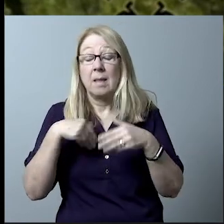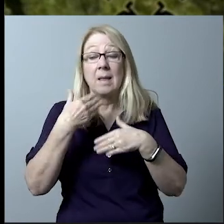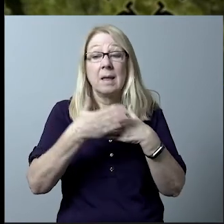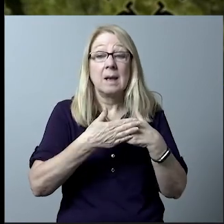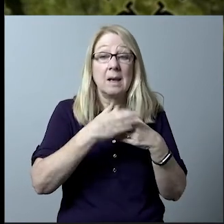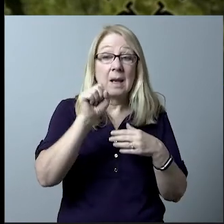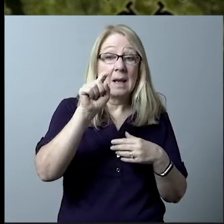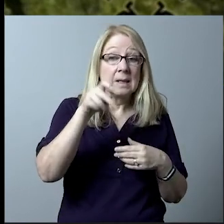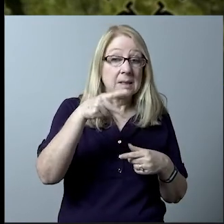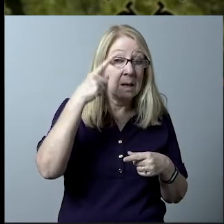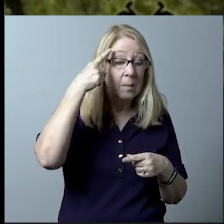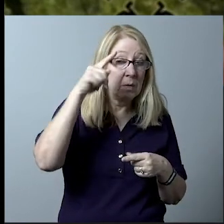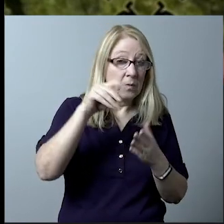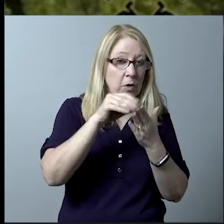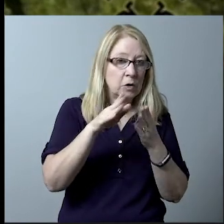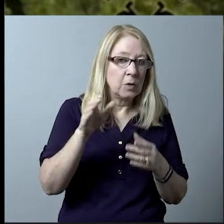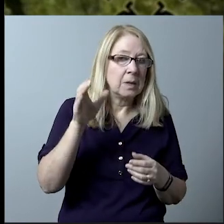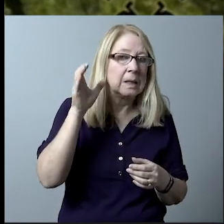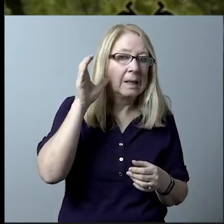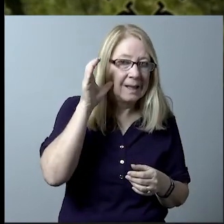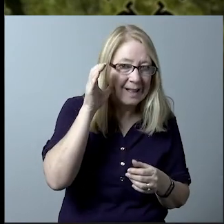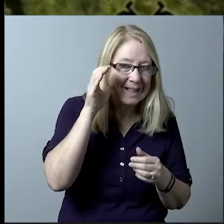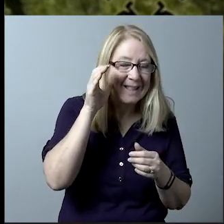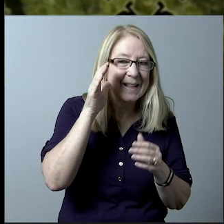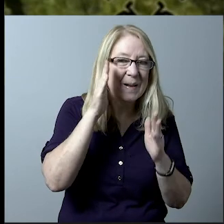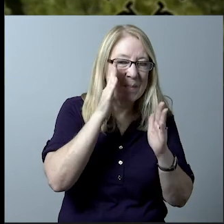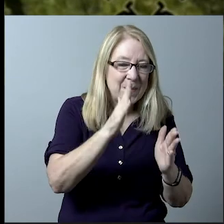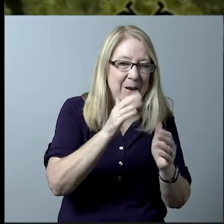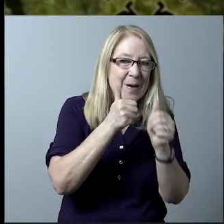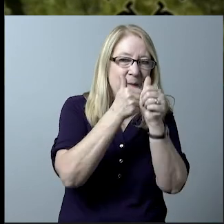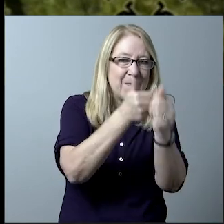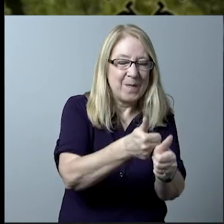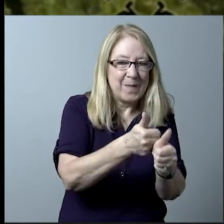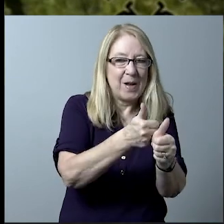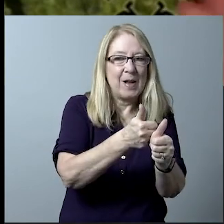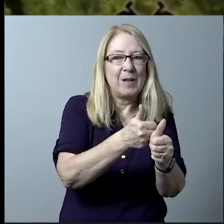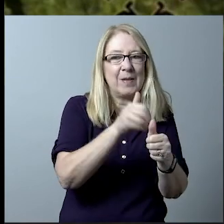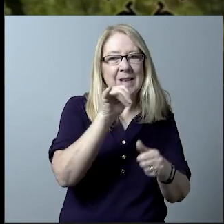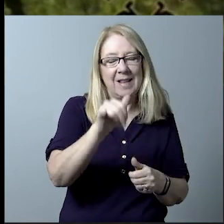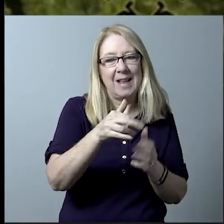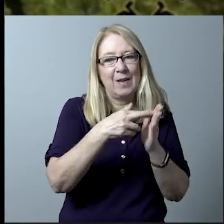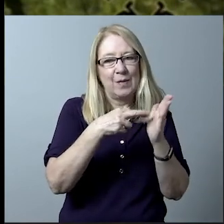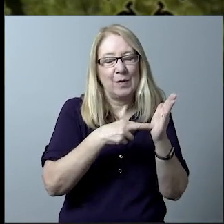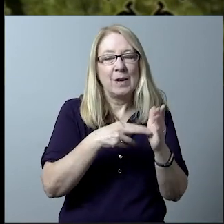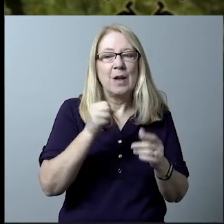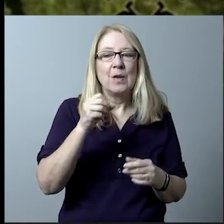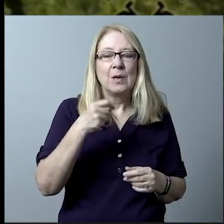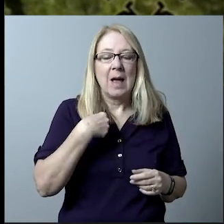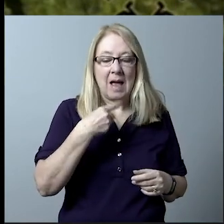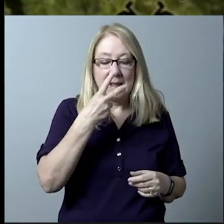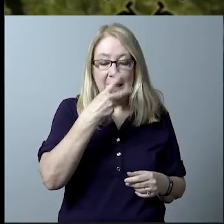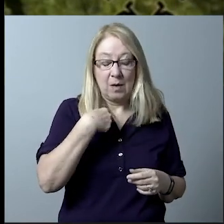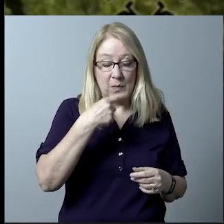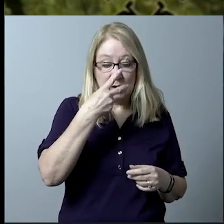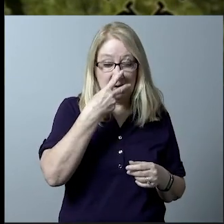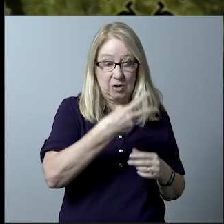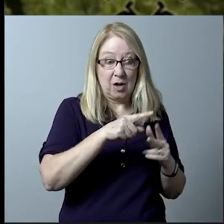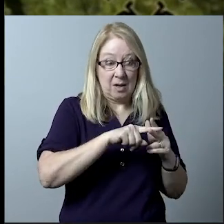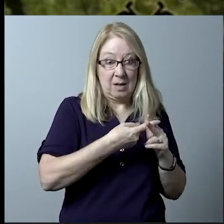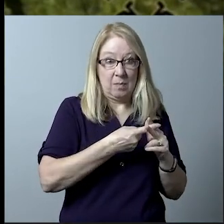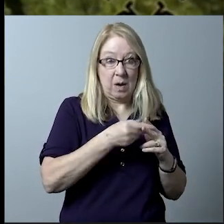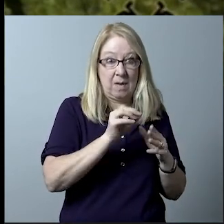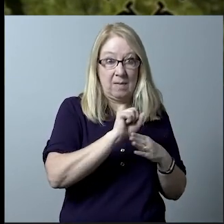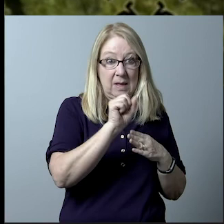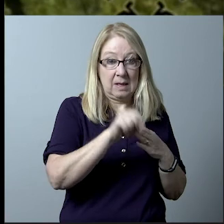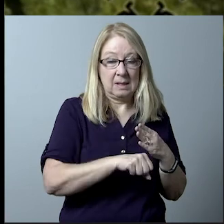Then comes the next and more important step of students listening to that and following those guidelines. And so I think we